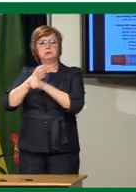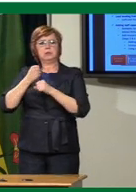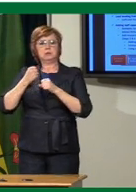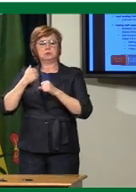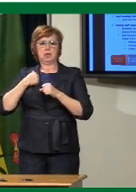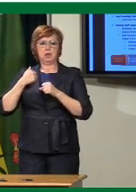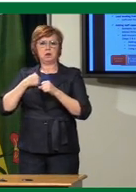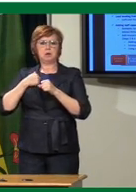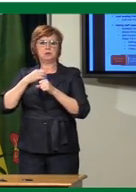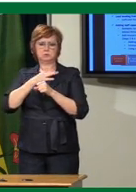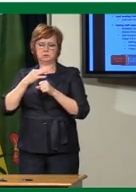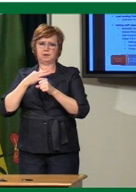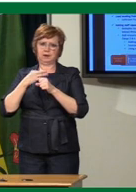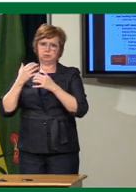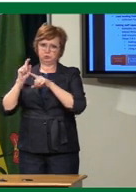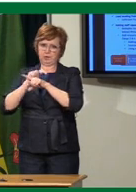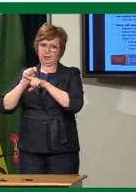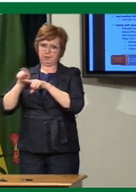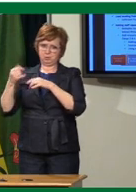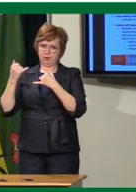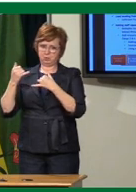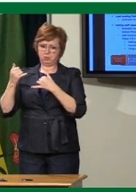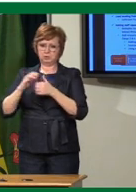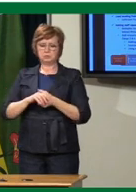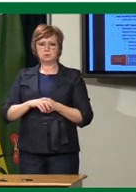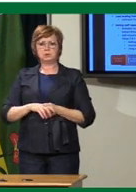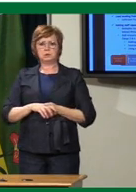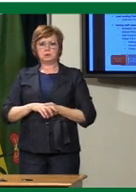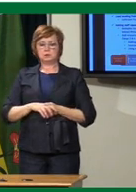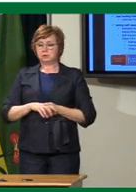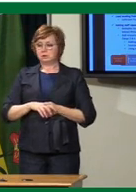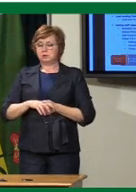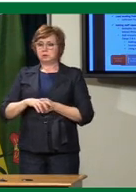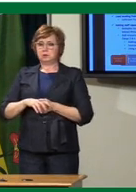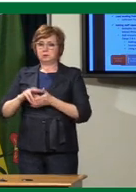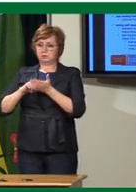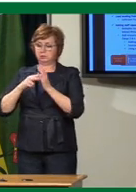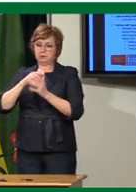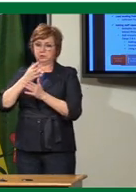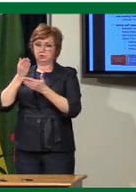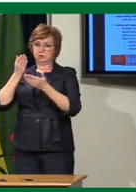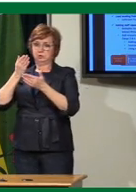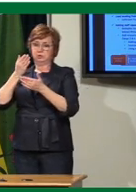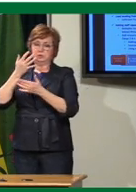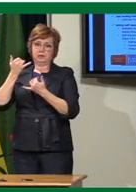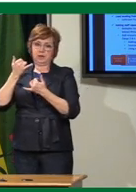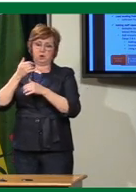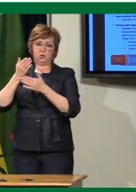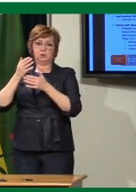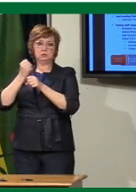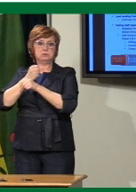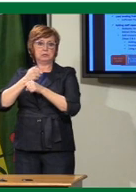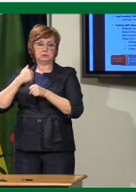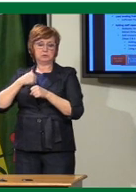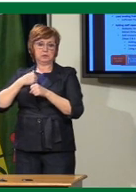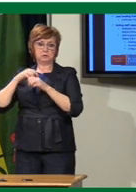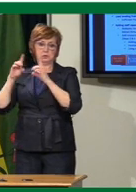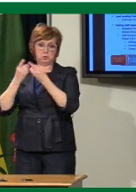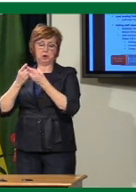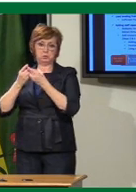right now. We're also using service slowdowns as required in order to supplement those steps. I do want to just pause for a